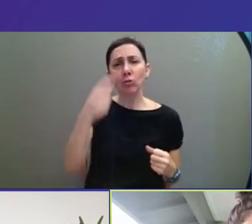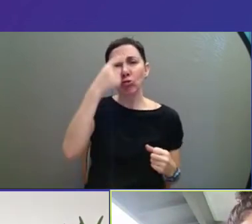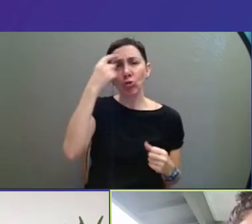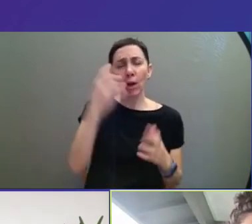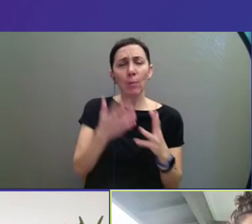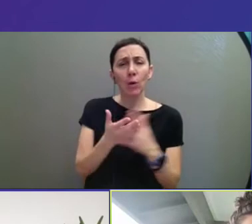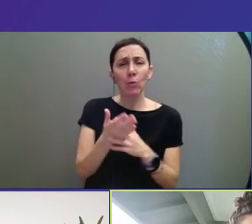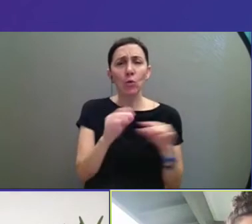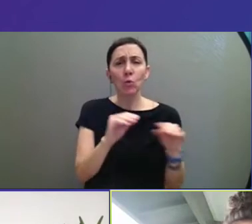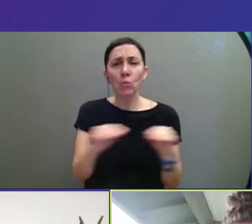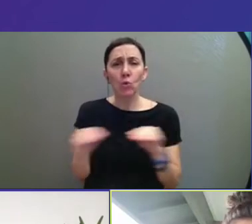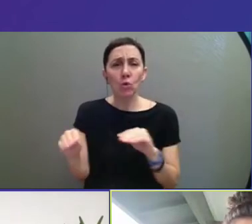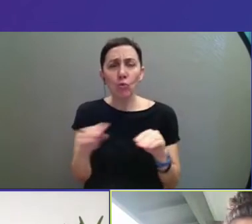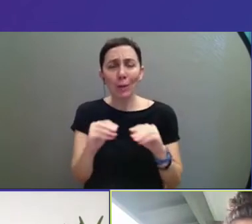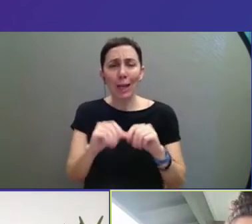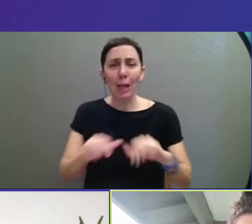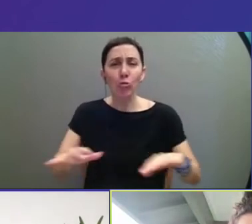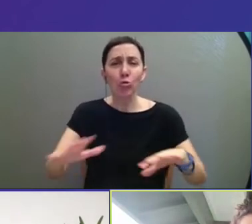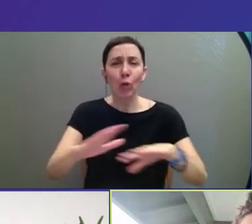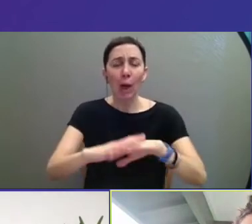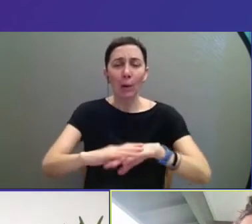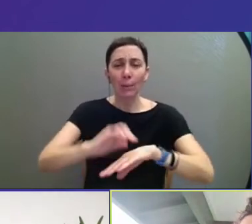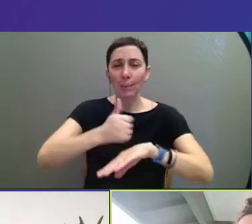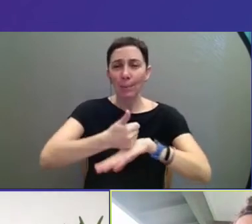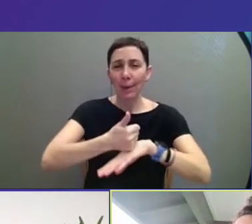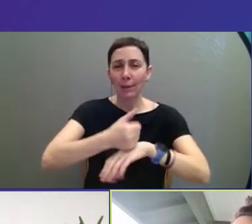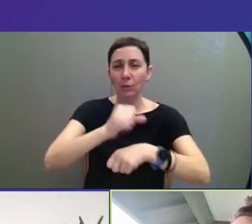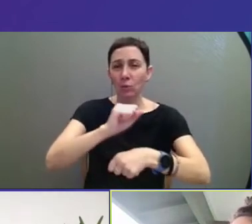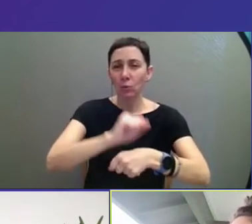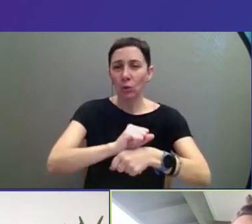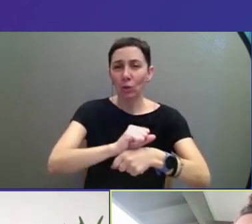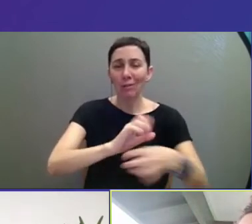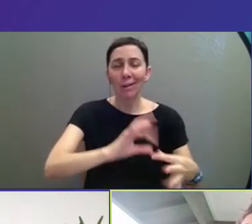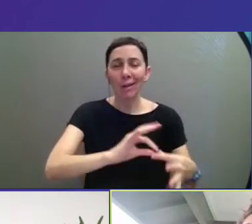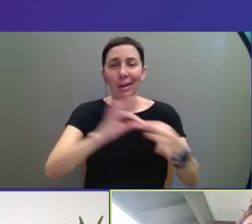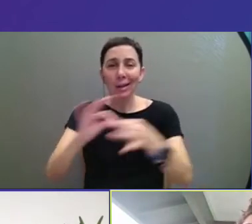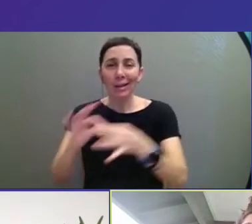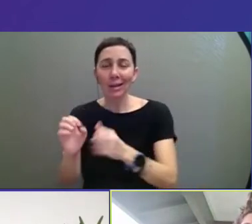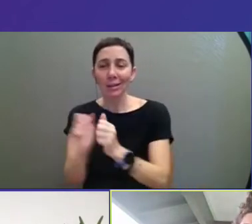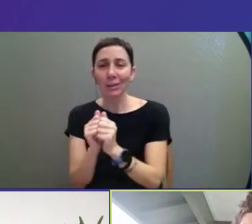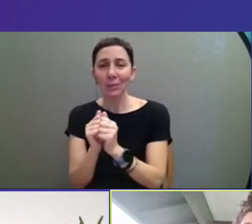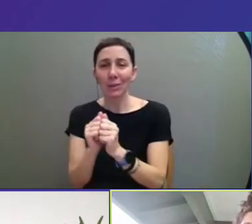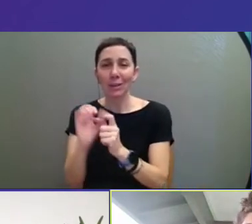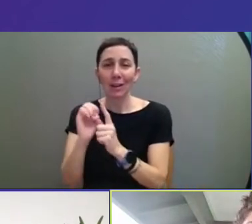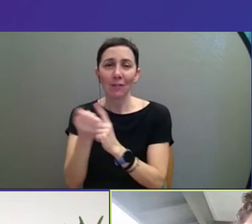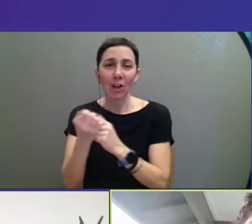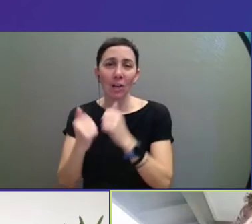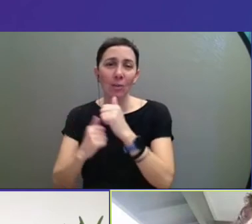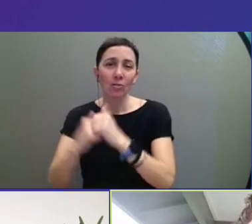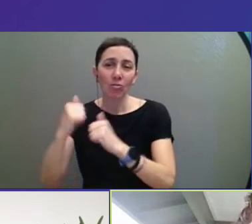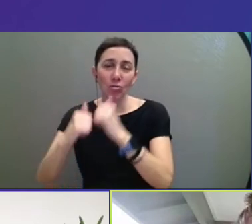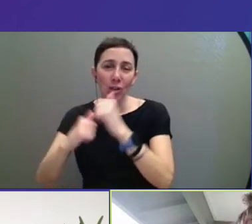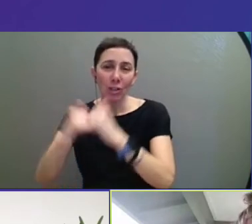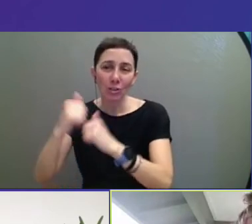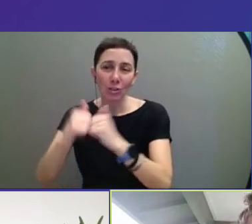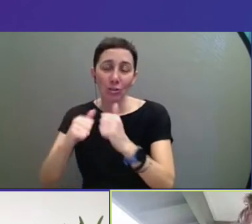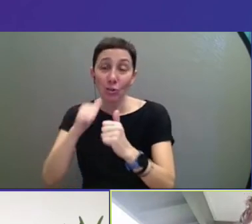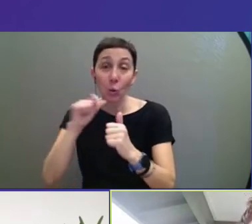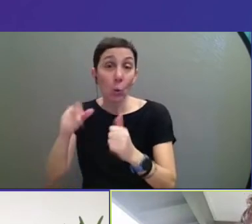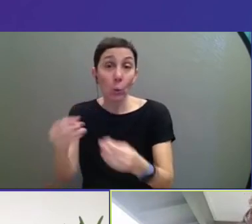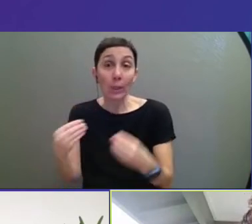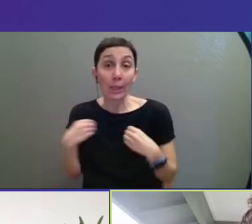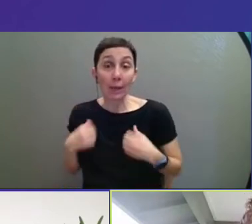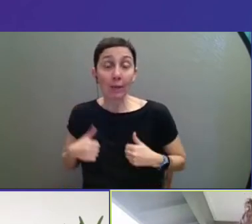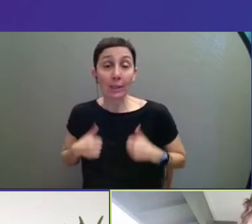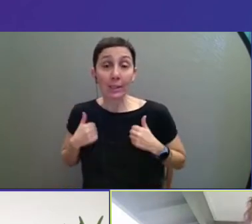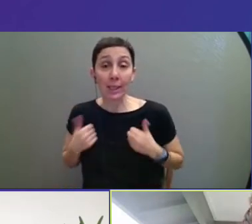ground-based work, and connecting back to those environmental structures that don't just give us life here, but gave